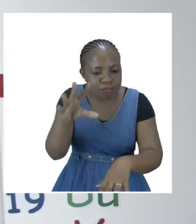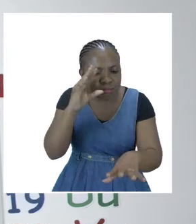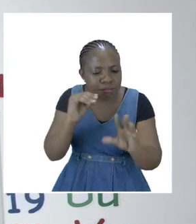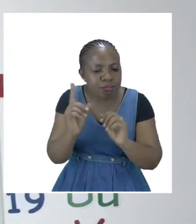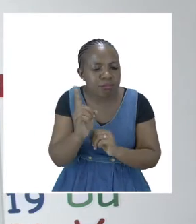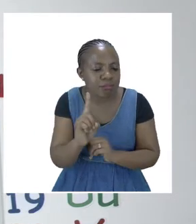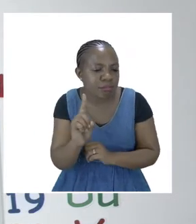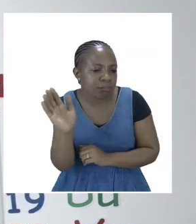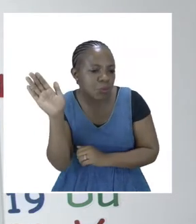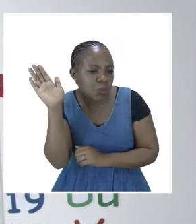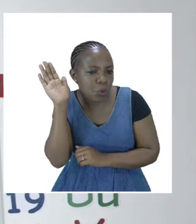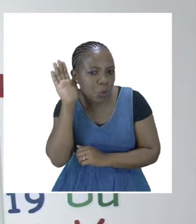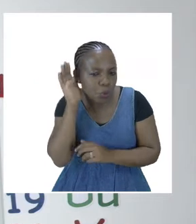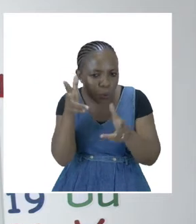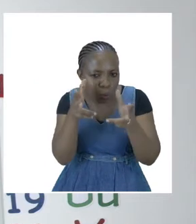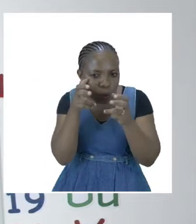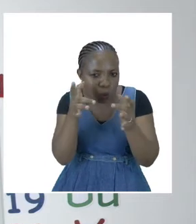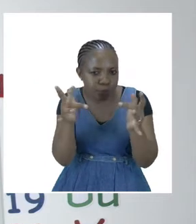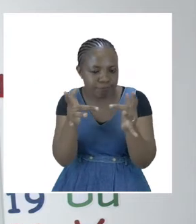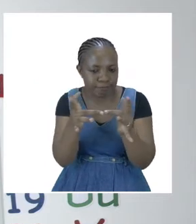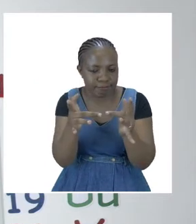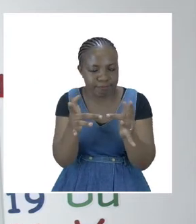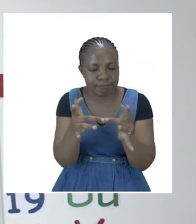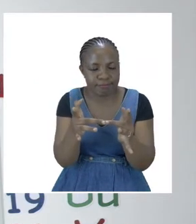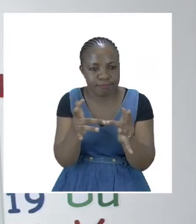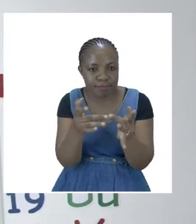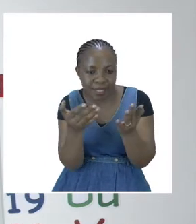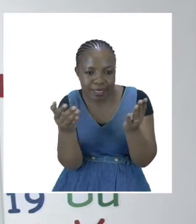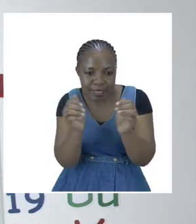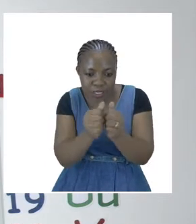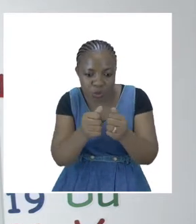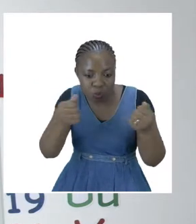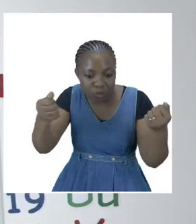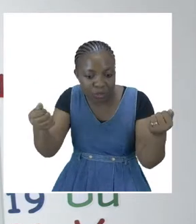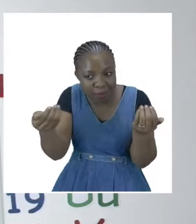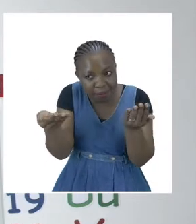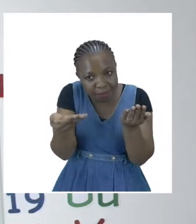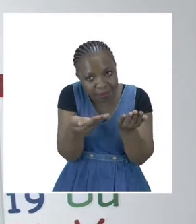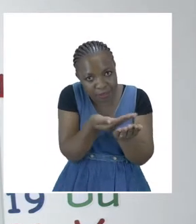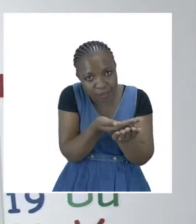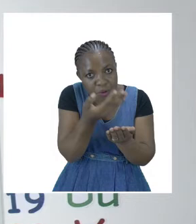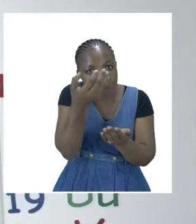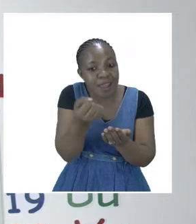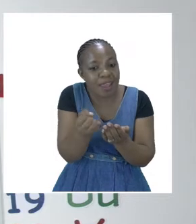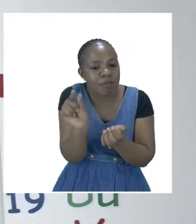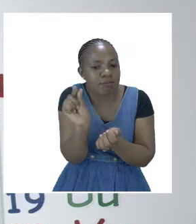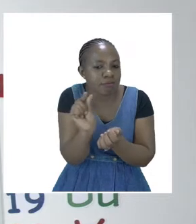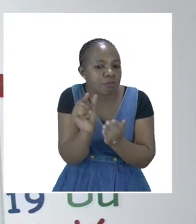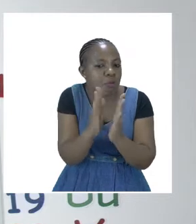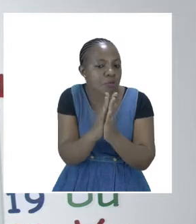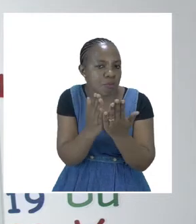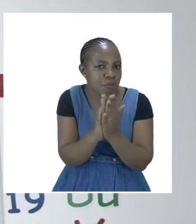or watching online. Inside the newspapers, there is an insert of the lesson